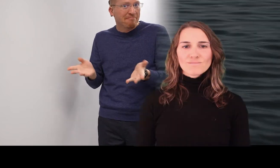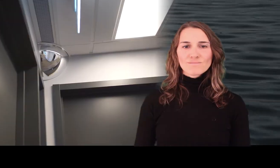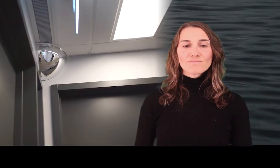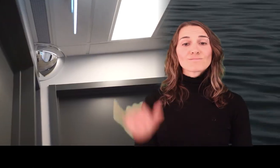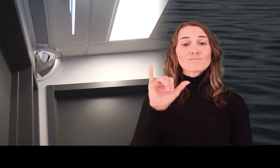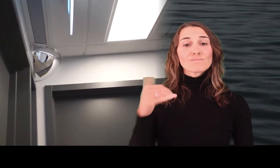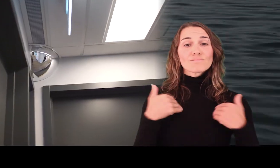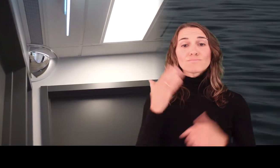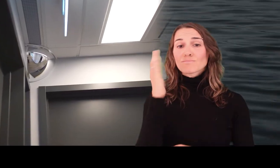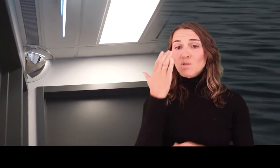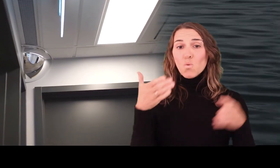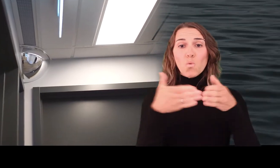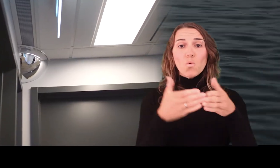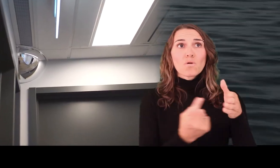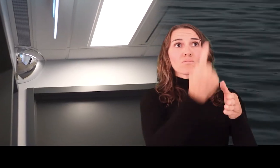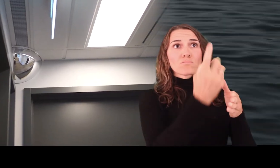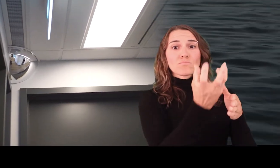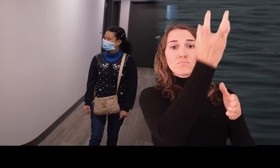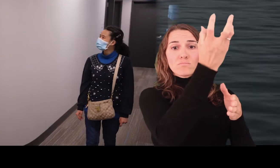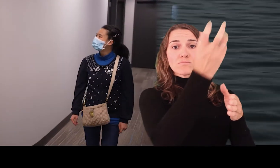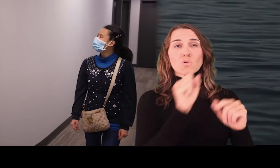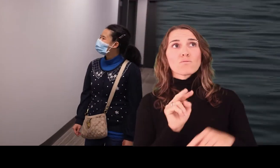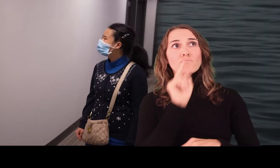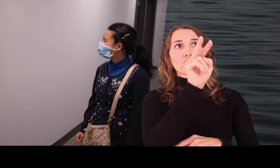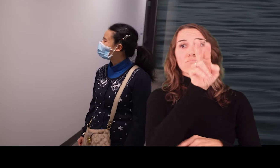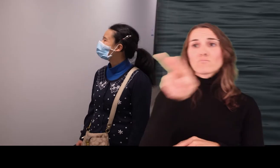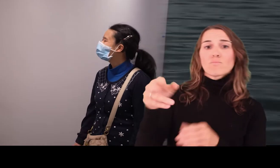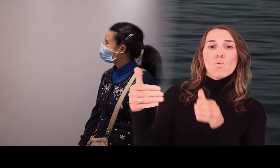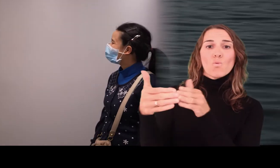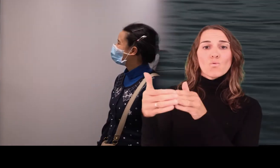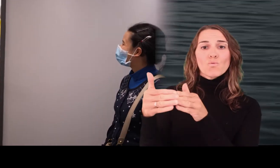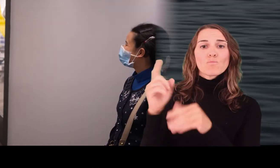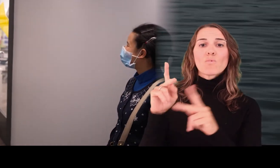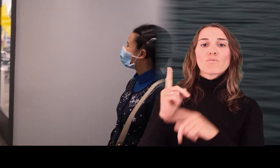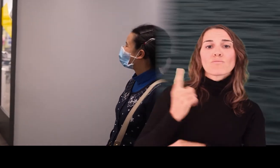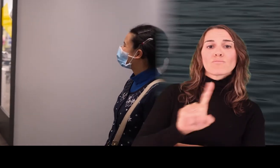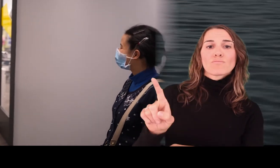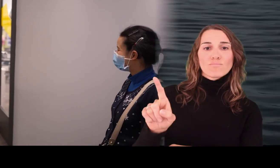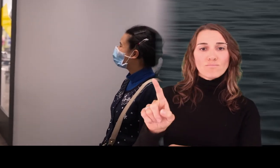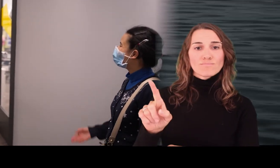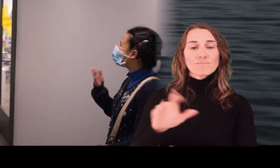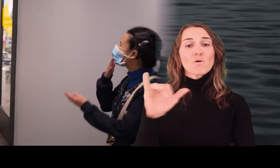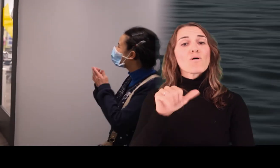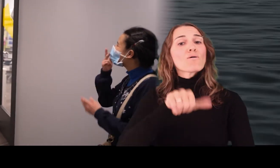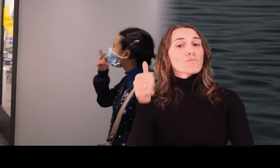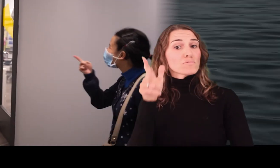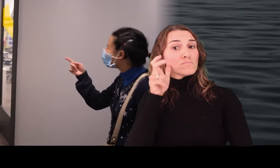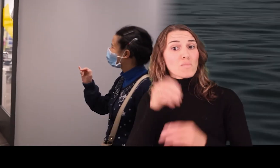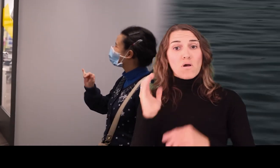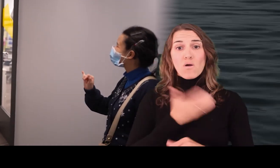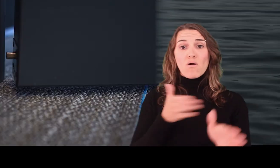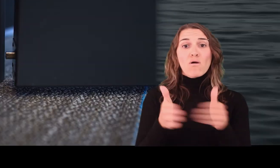other. We also have mirrors in the corner at the top of the ceiling that you can see around the corner. In terms of acoustics in our